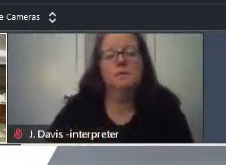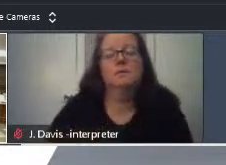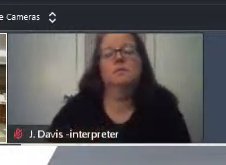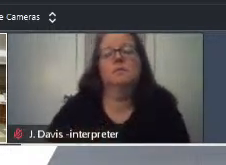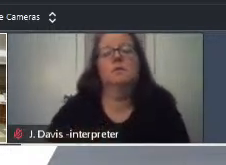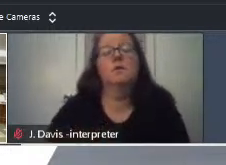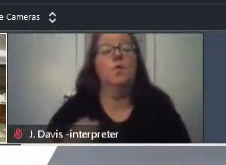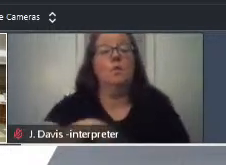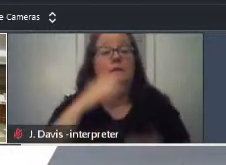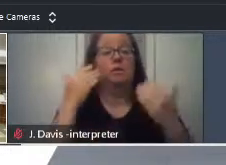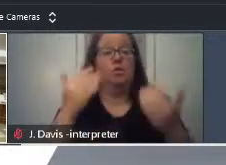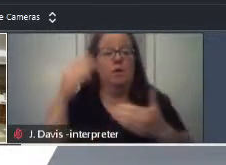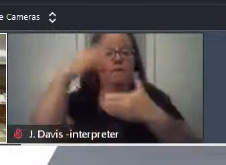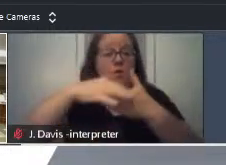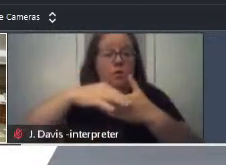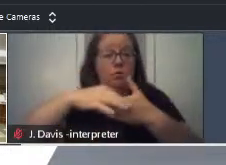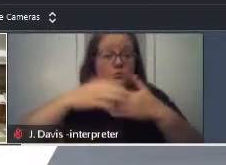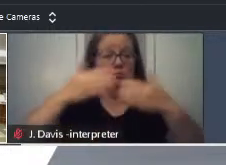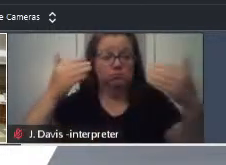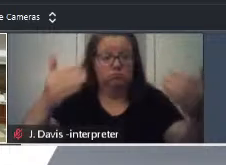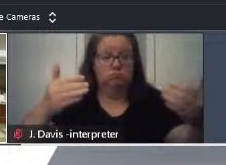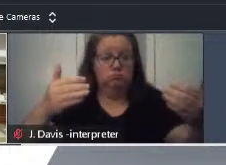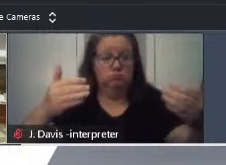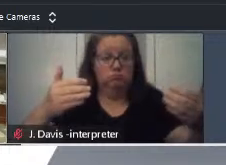We need a vote.